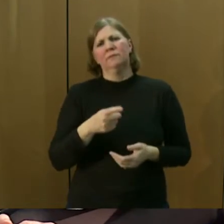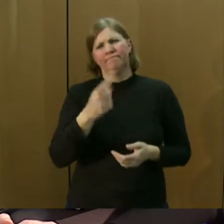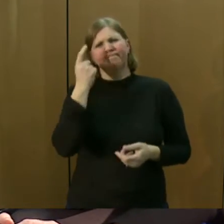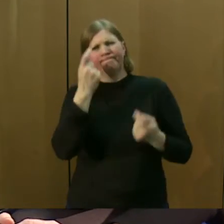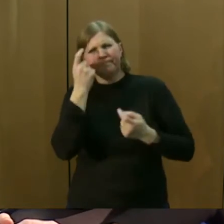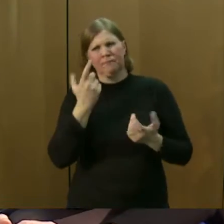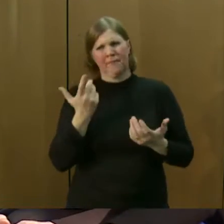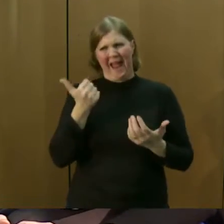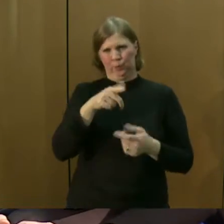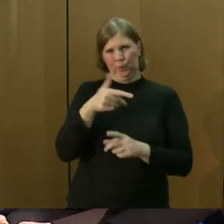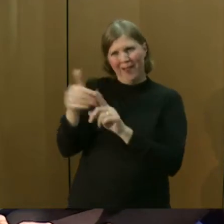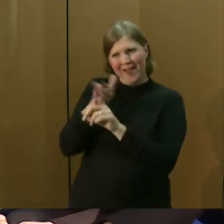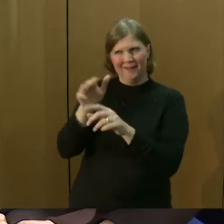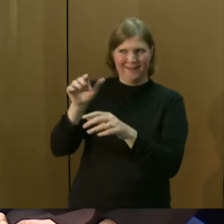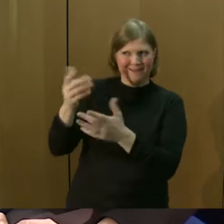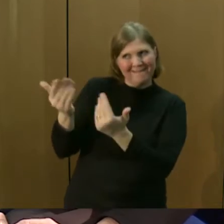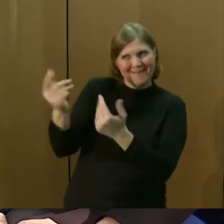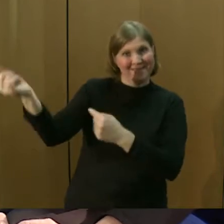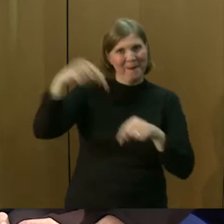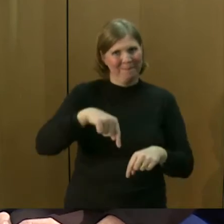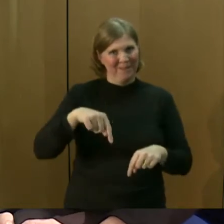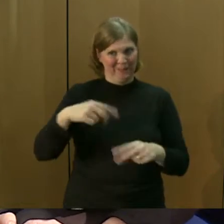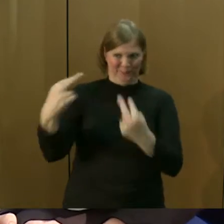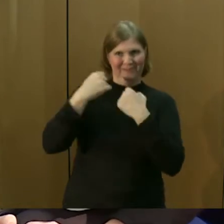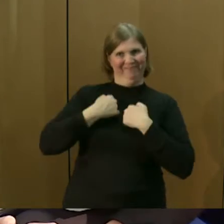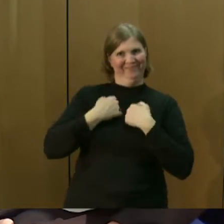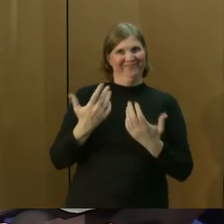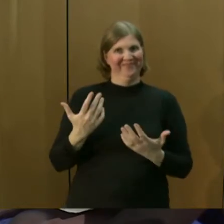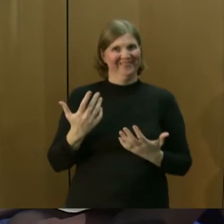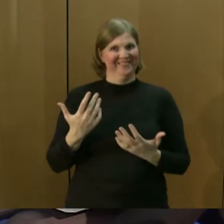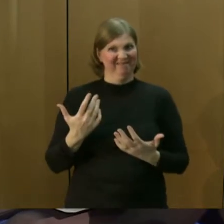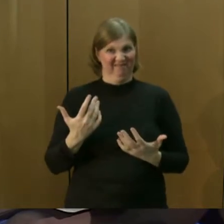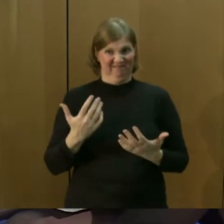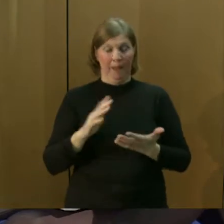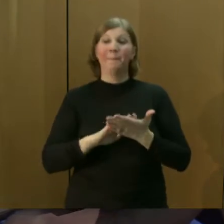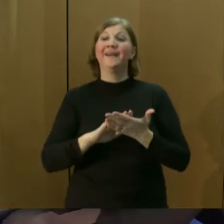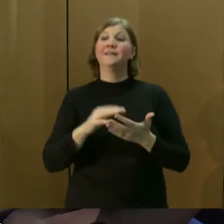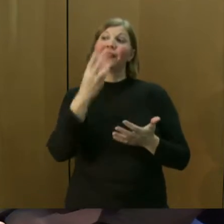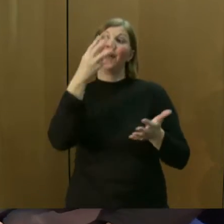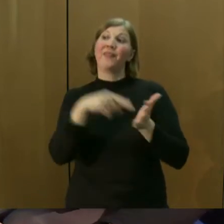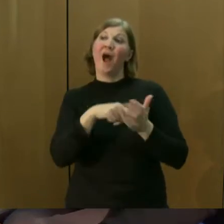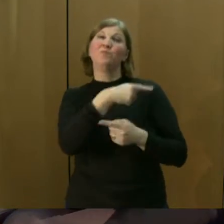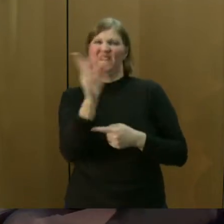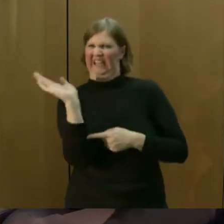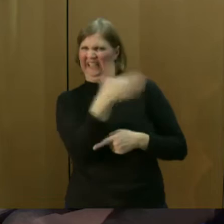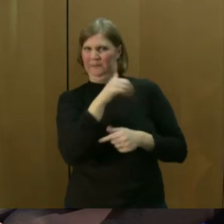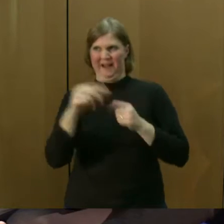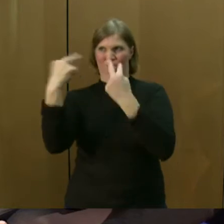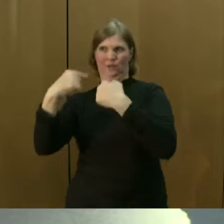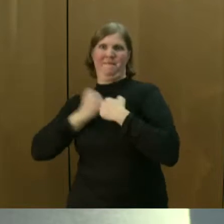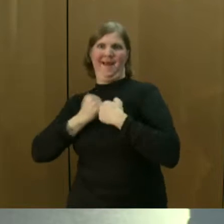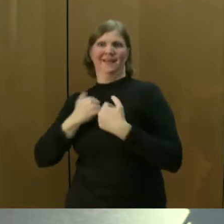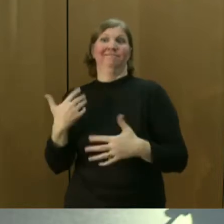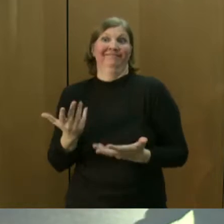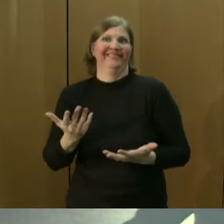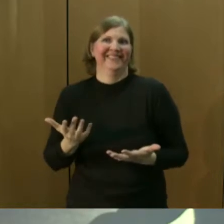show instead of one of the other 3,000 shows? Is that the image? Is that the copy? Is that the news release? Is it all those things? It's definitely not one of those